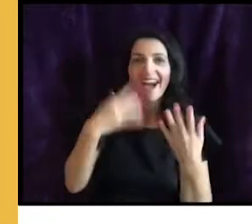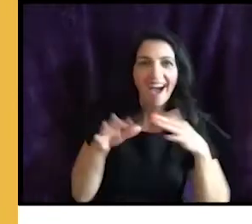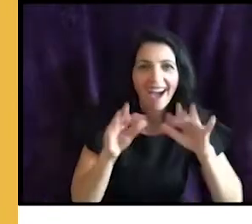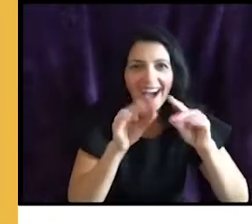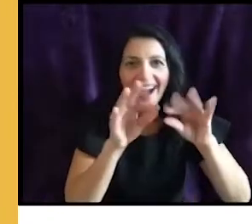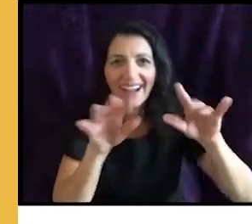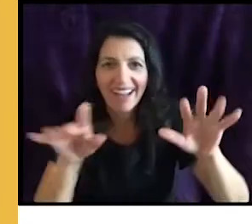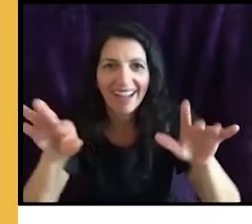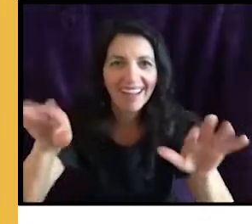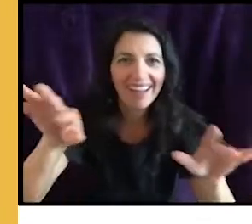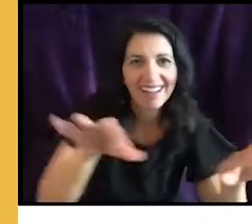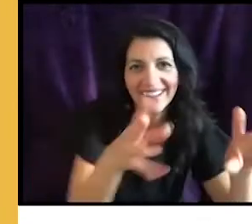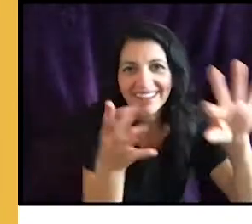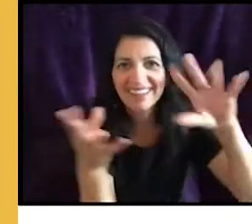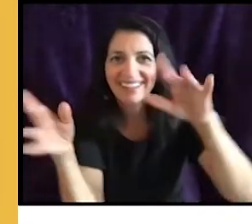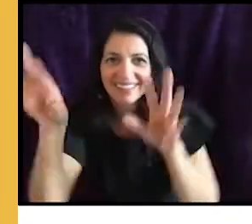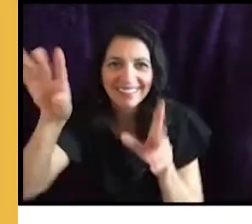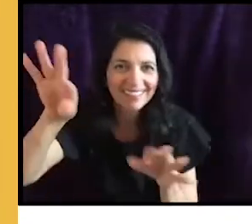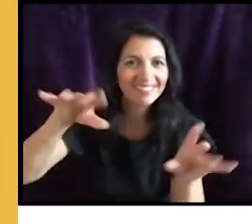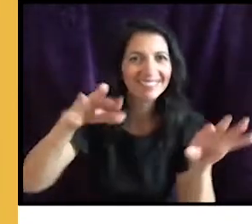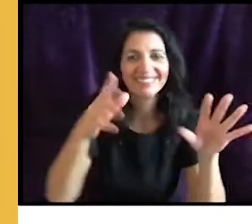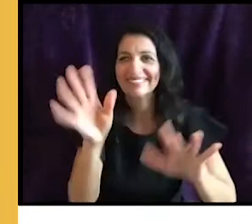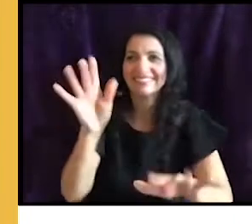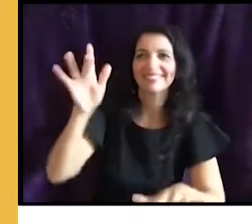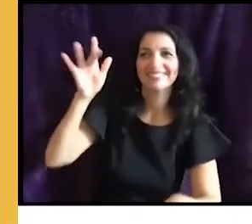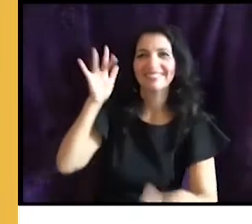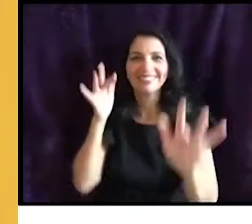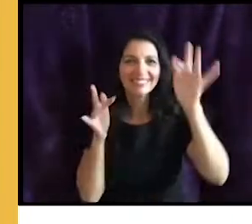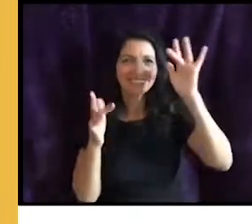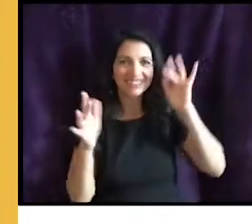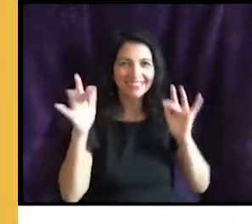twinkle, twinkle, twinkle, twinkle, twinkle,